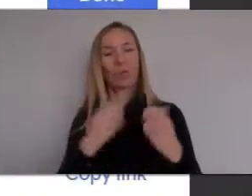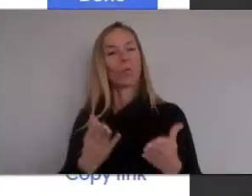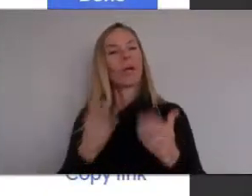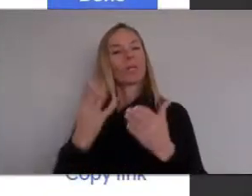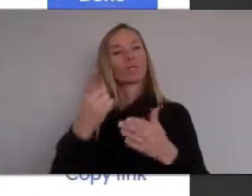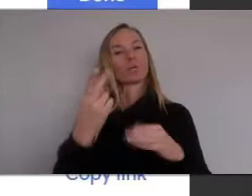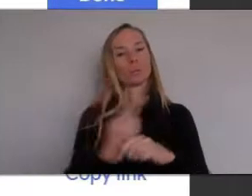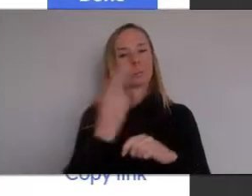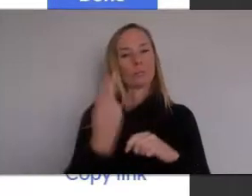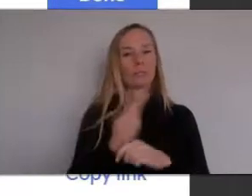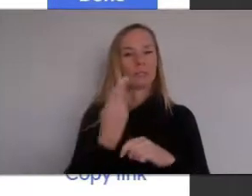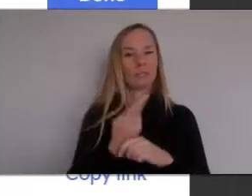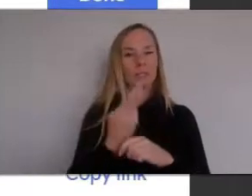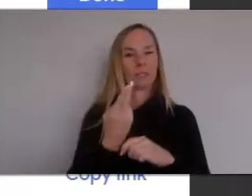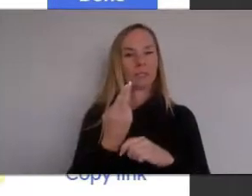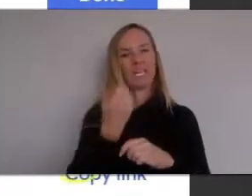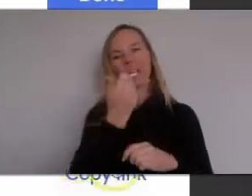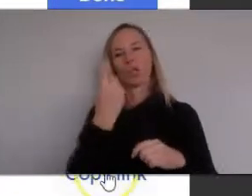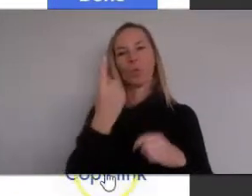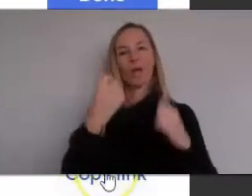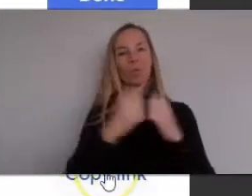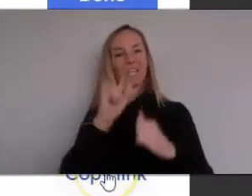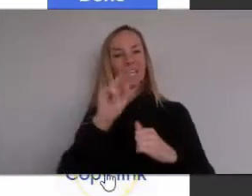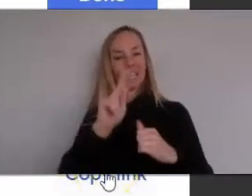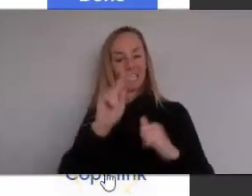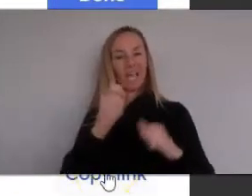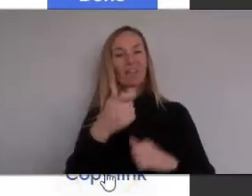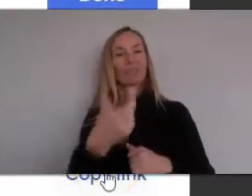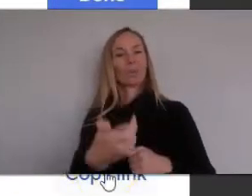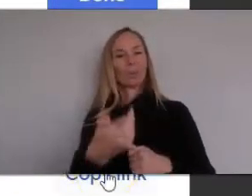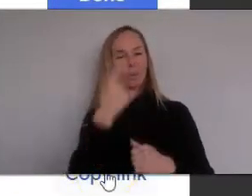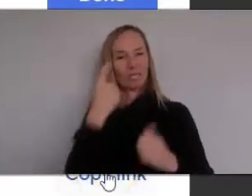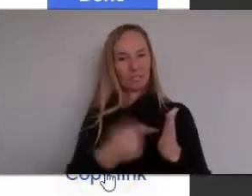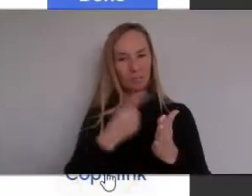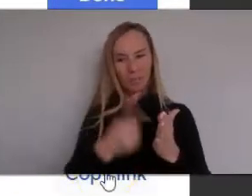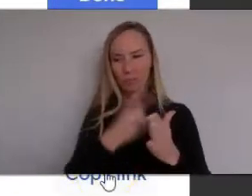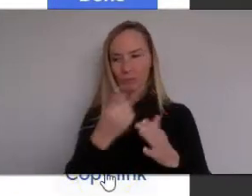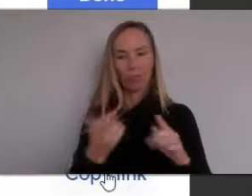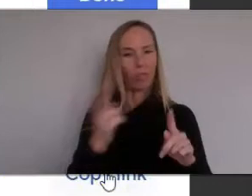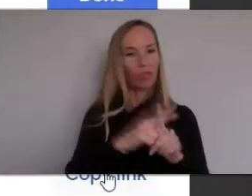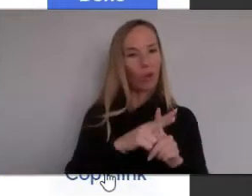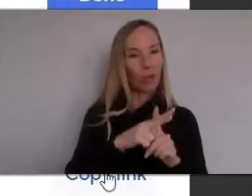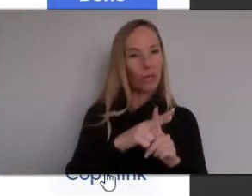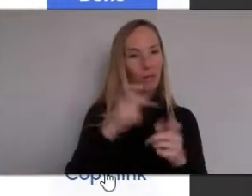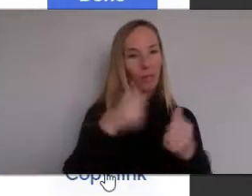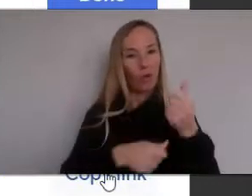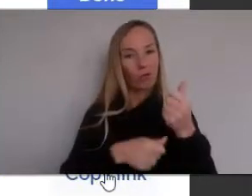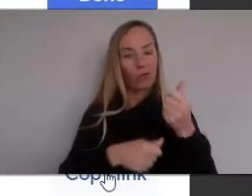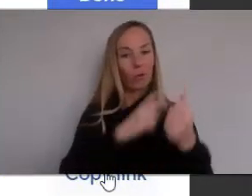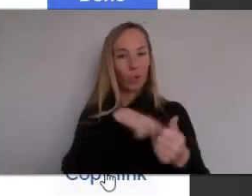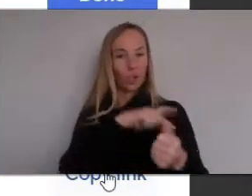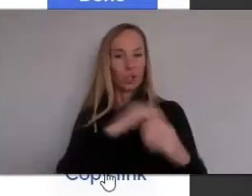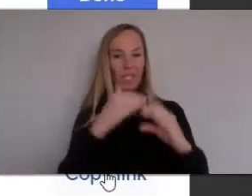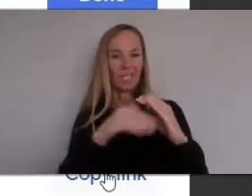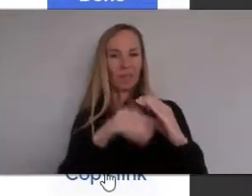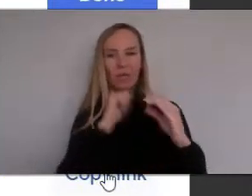using anyone with the link can view it, because sometimes you all log in under a personal email and it's